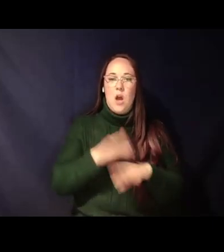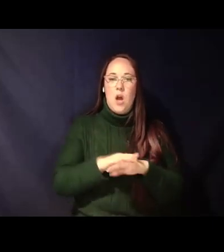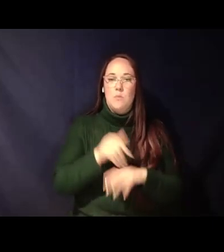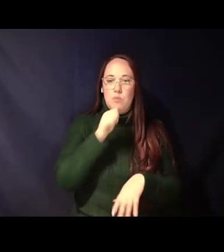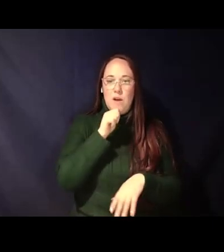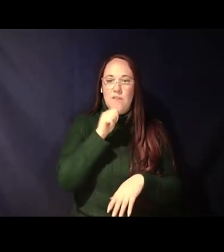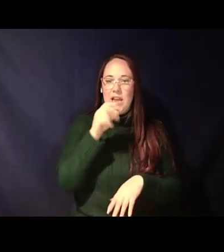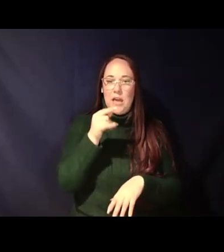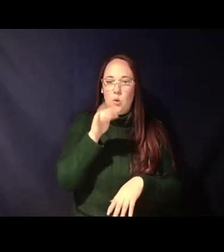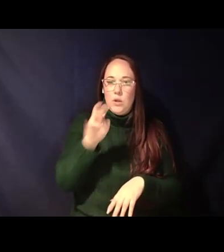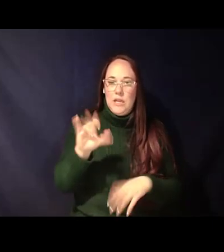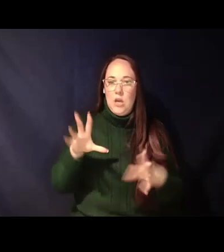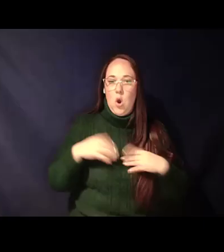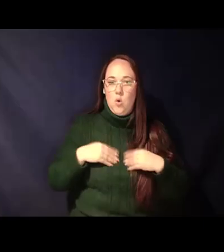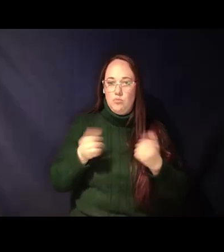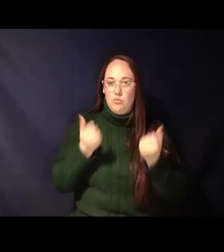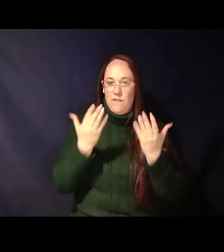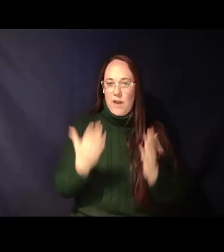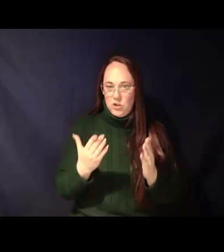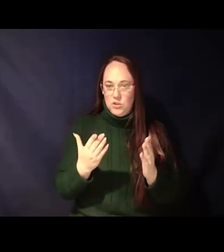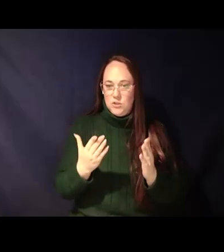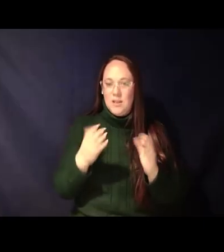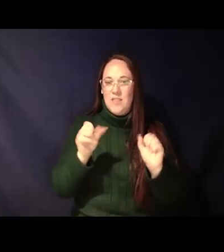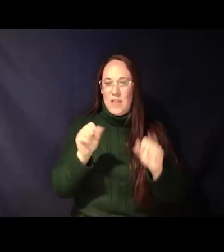equity-owned providers, which could be